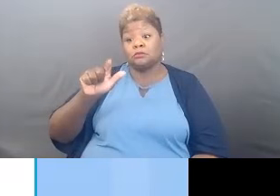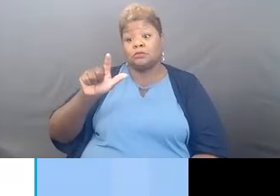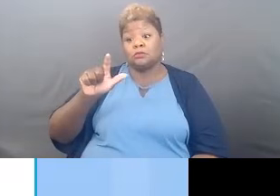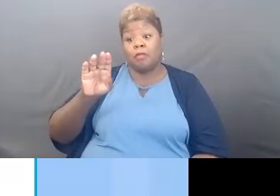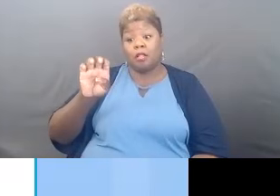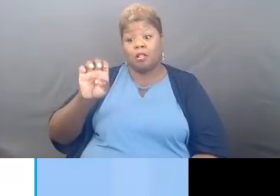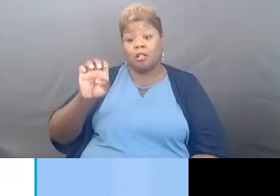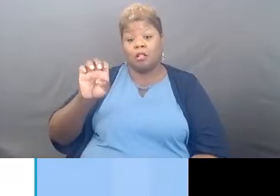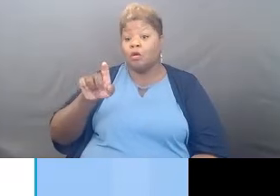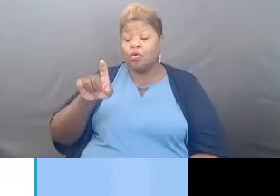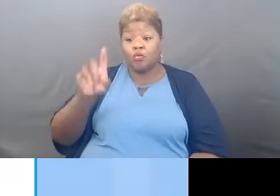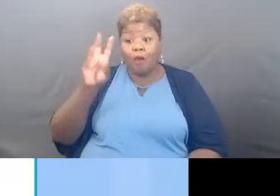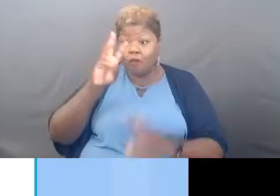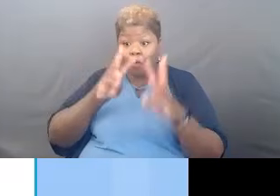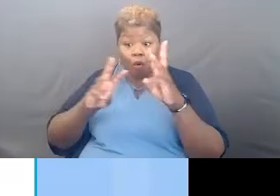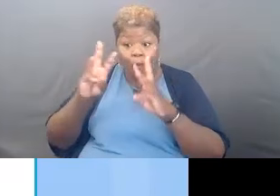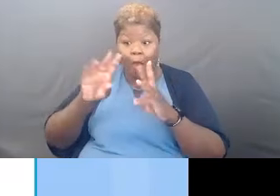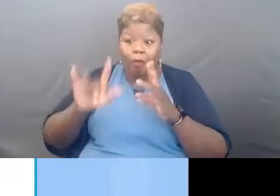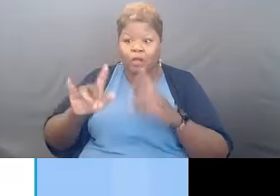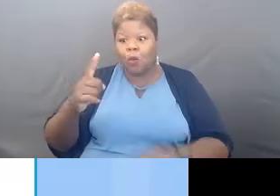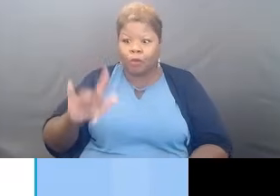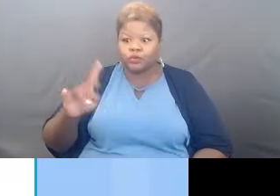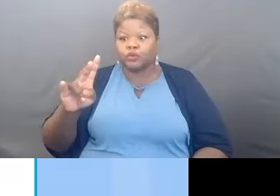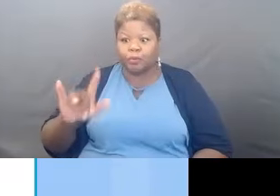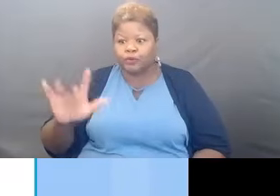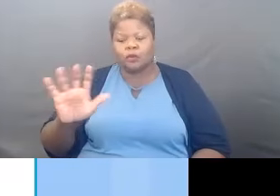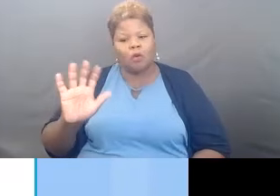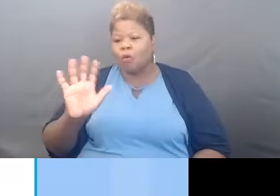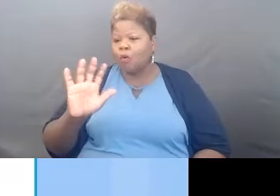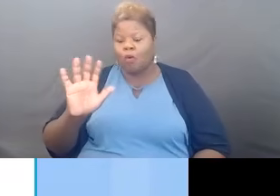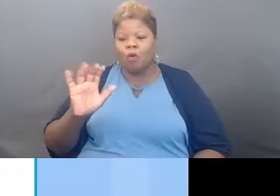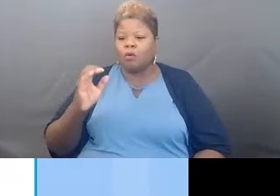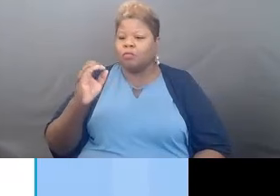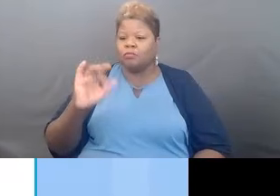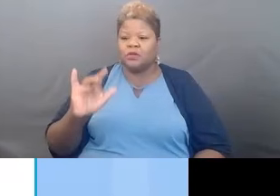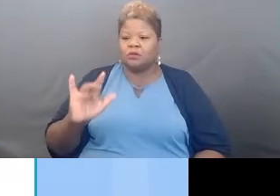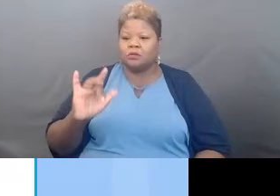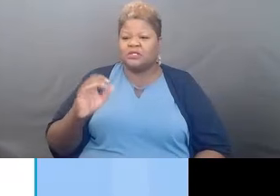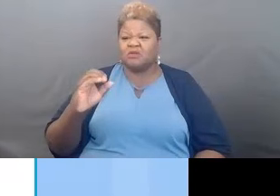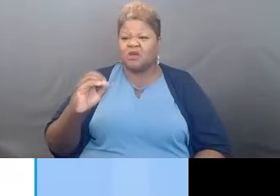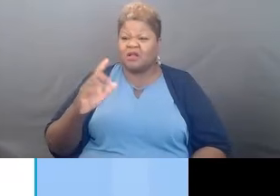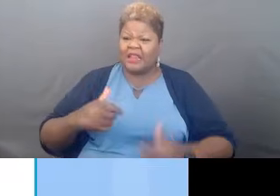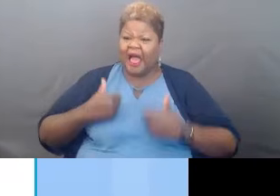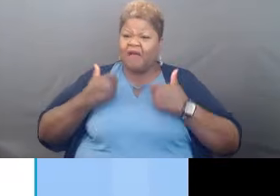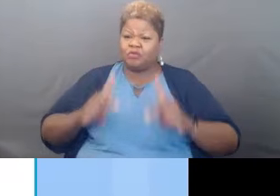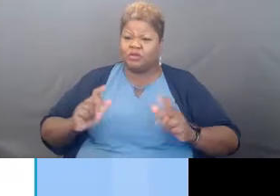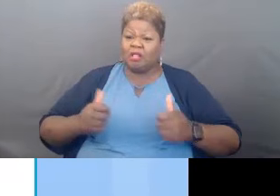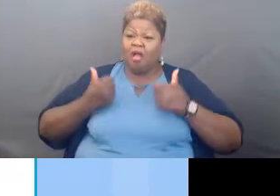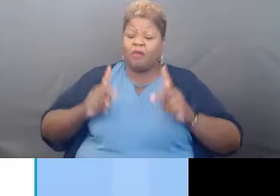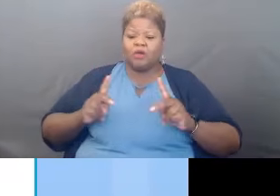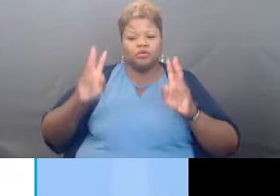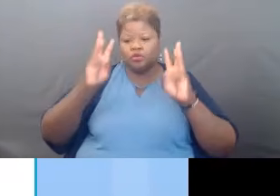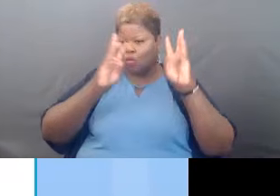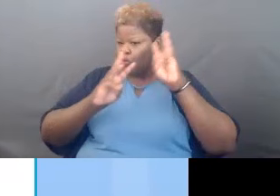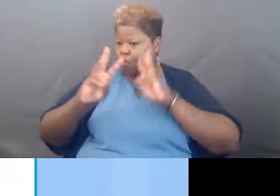about, pressing 1, pressing 2 or anything, and you're just pressing 0, like 0, 0, 0. I just want to speak to a live person. You don't have to